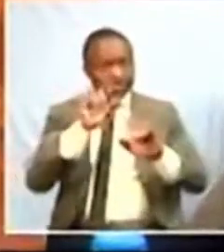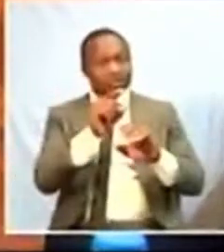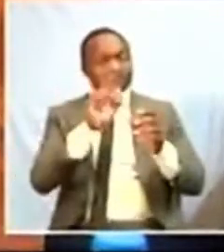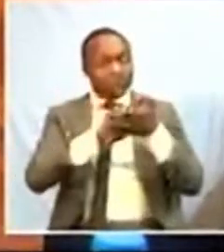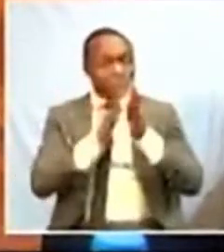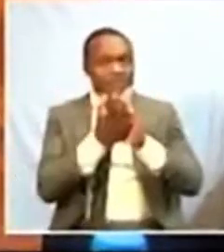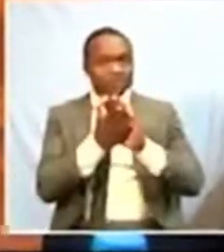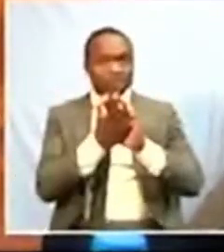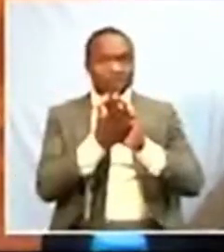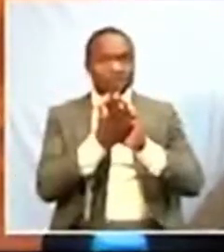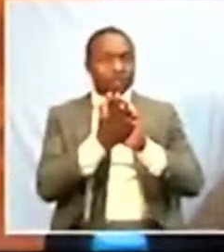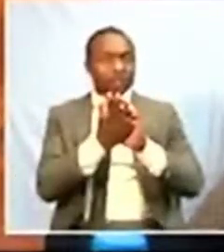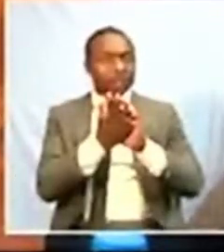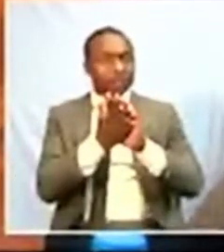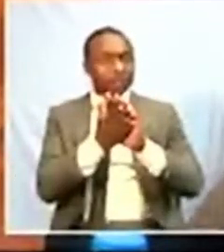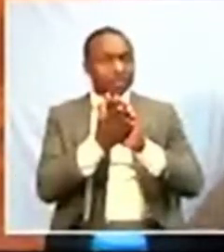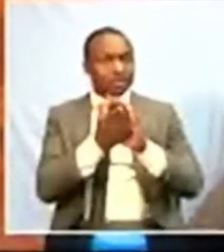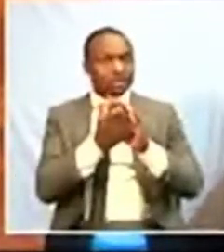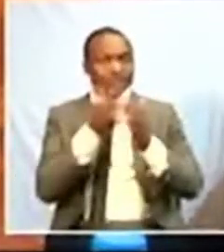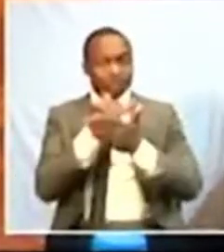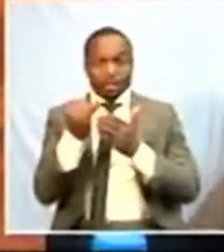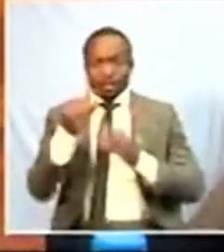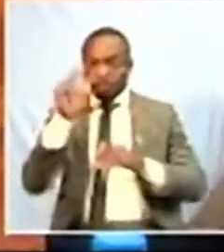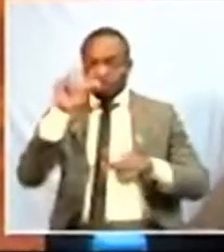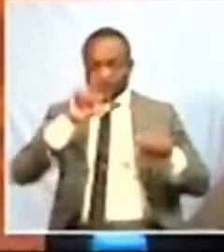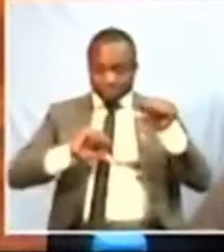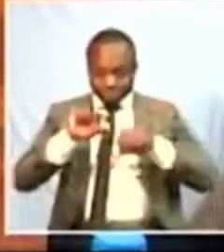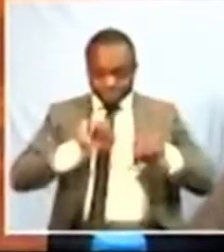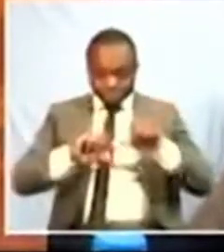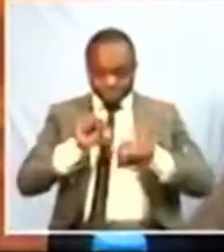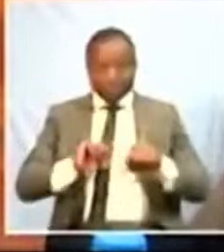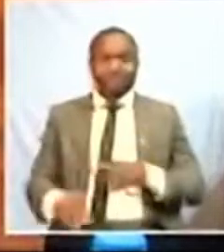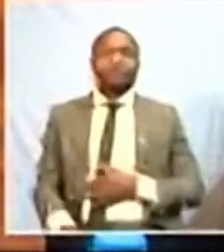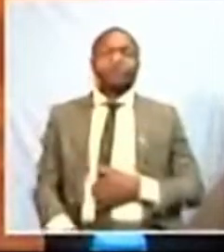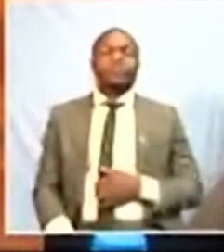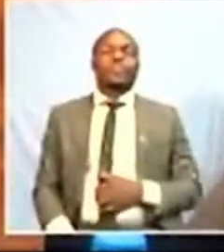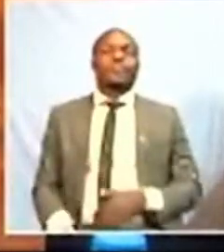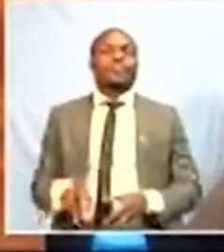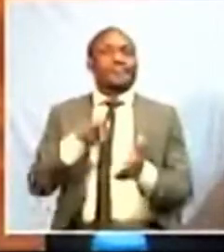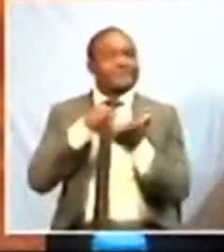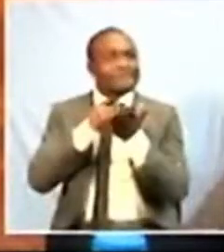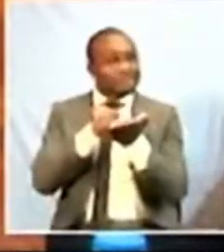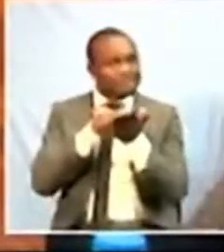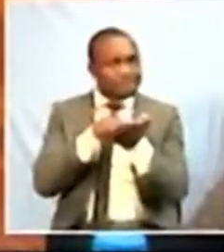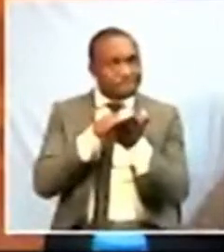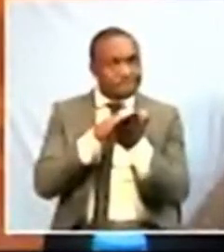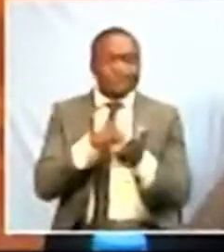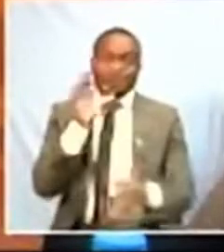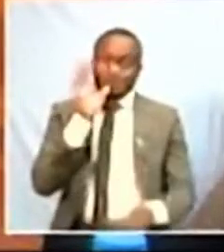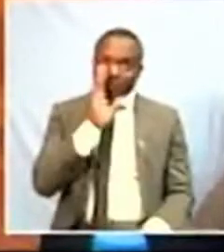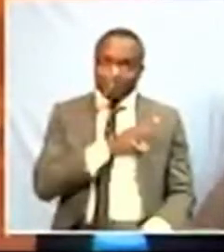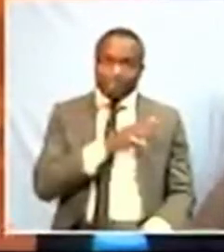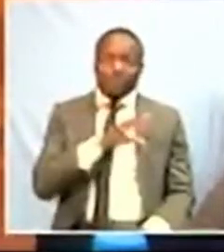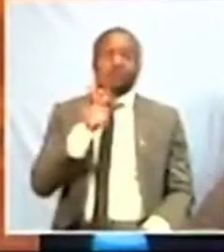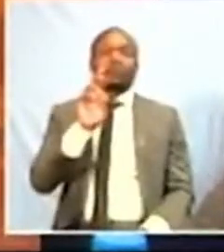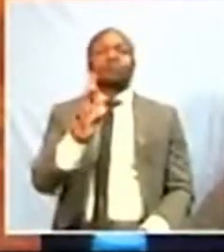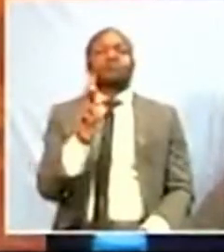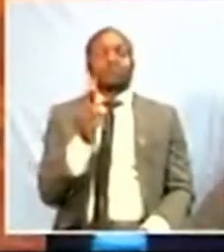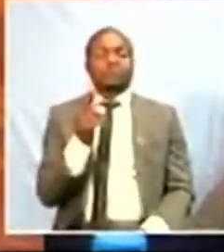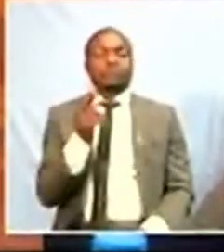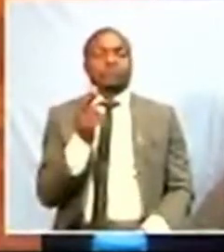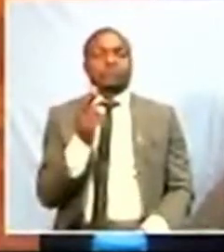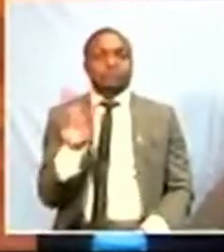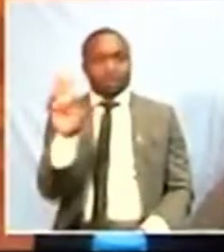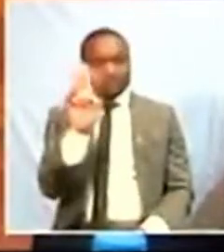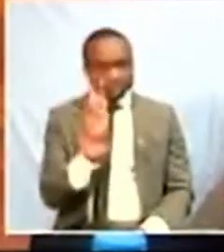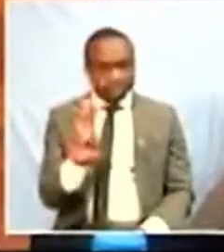becoming a subject of audit, they did recommend that we return to the use